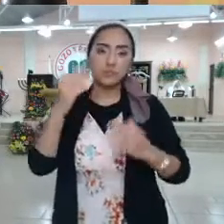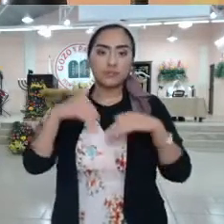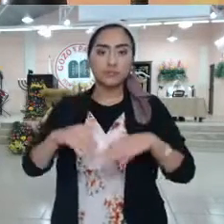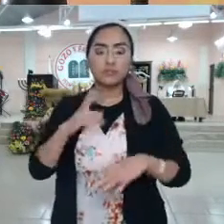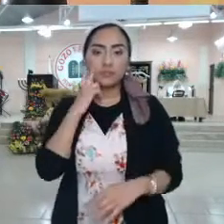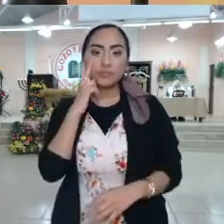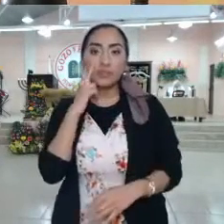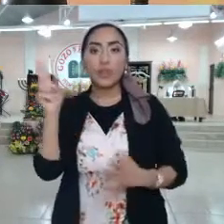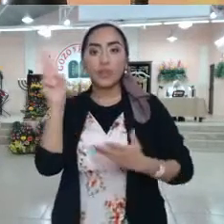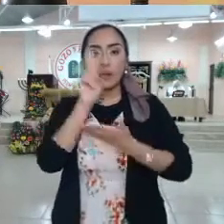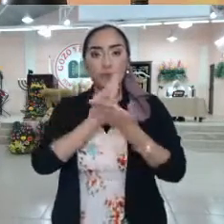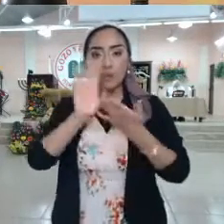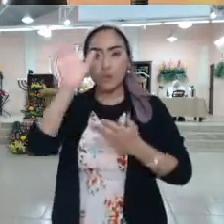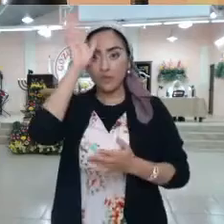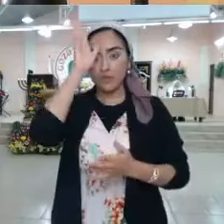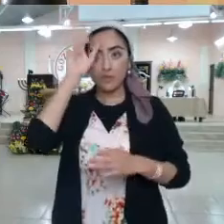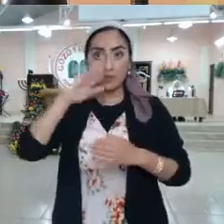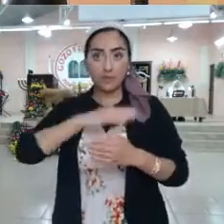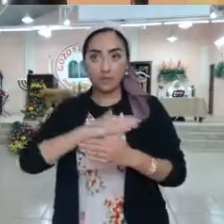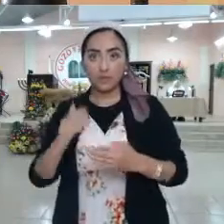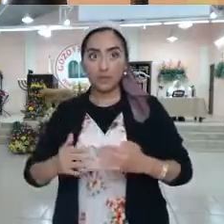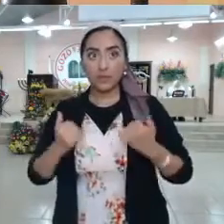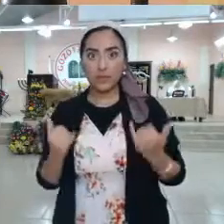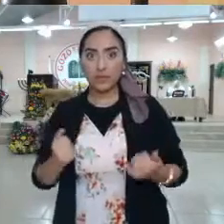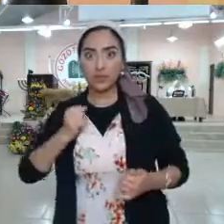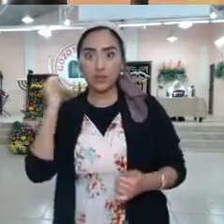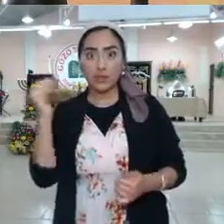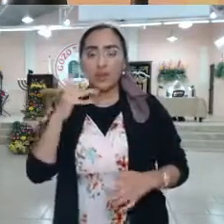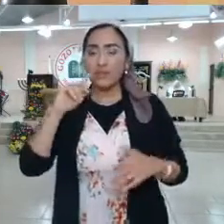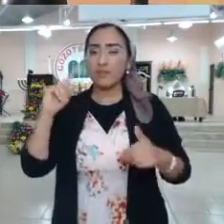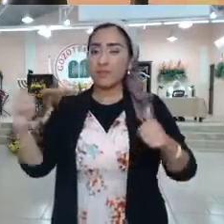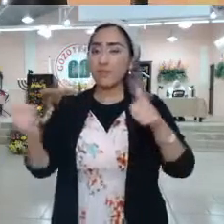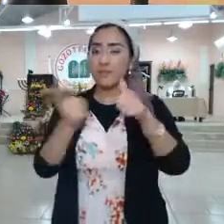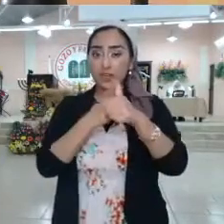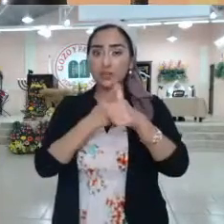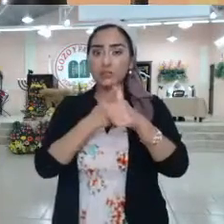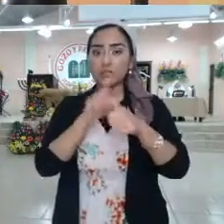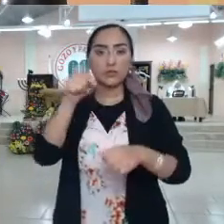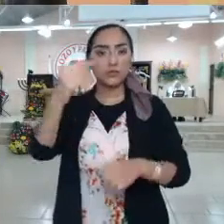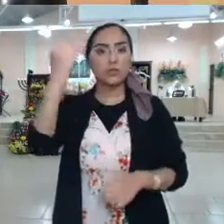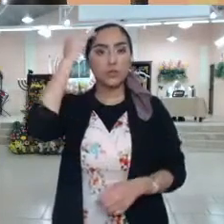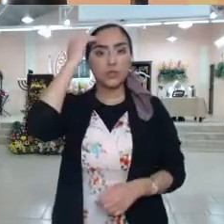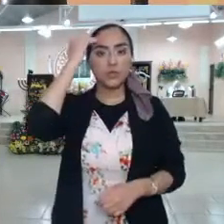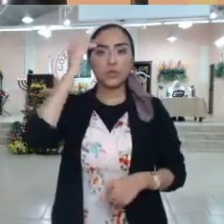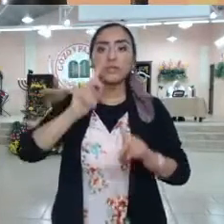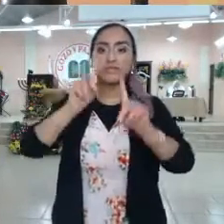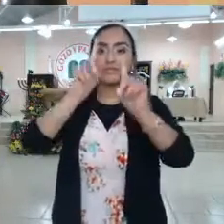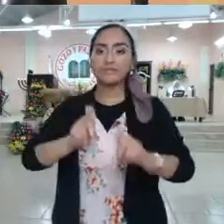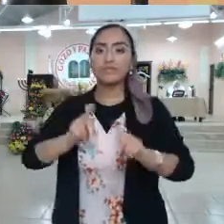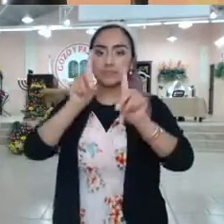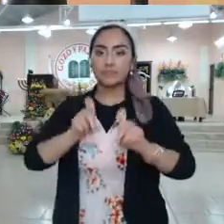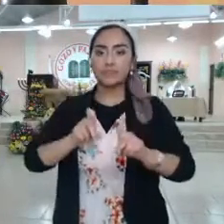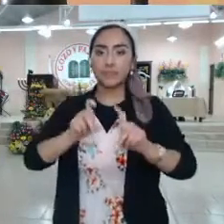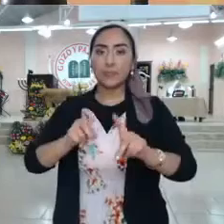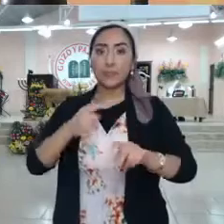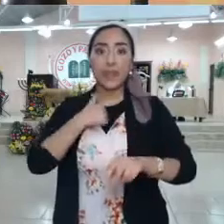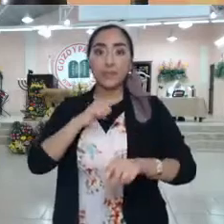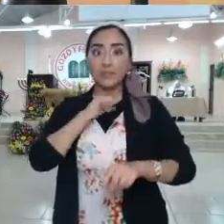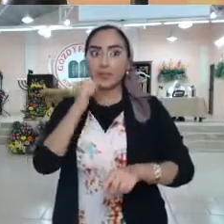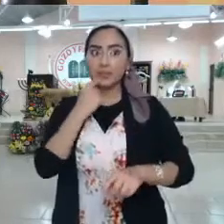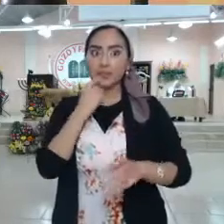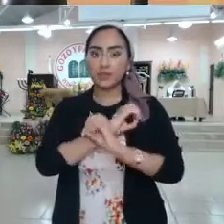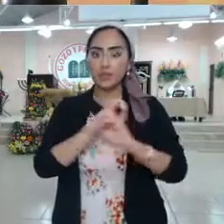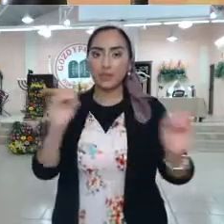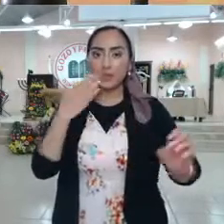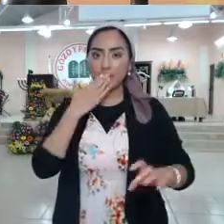all leaven. So the Eternal Father, once the Shabbat is over, the first thing, have it for sure, trials. I'm